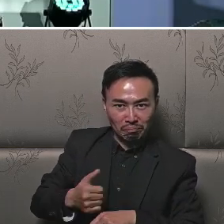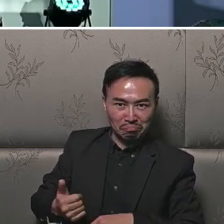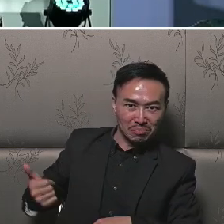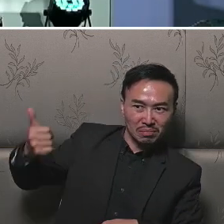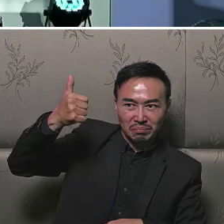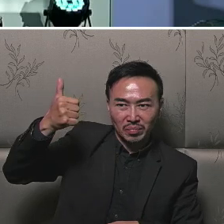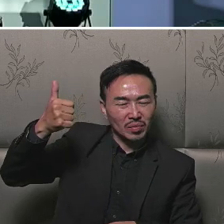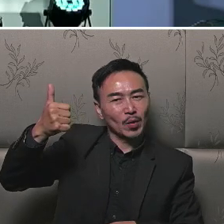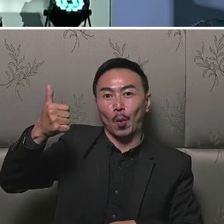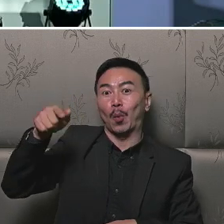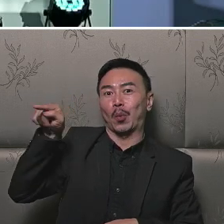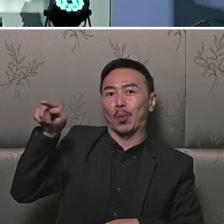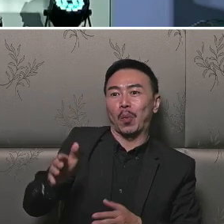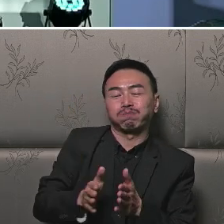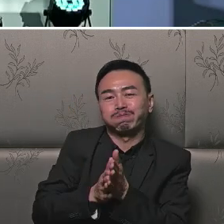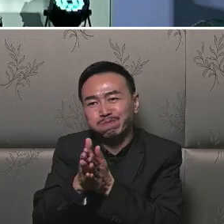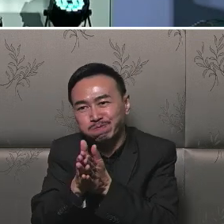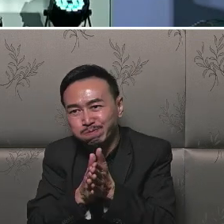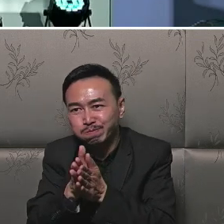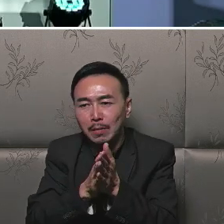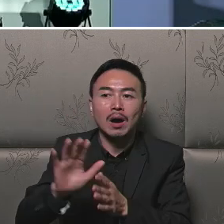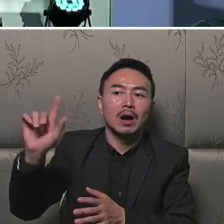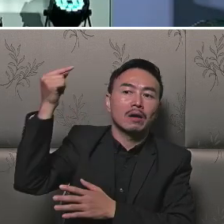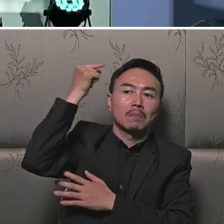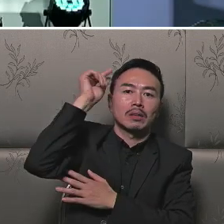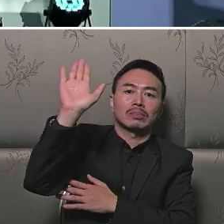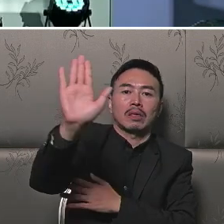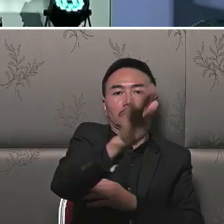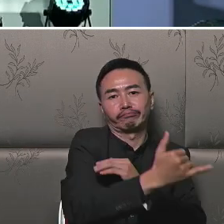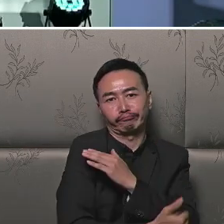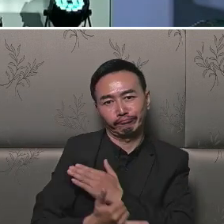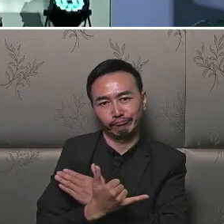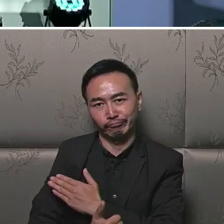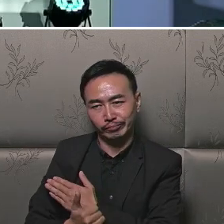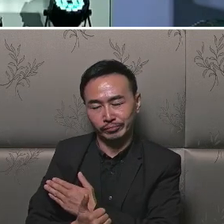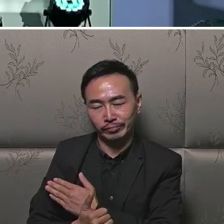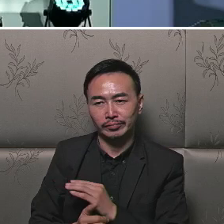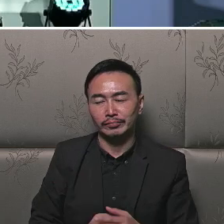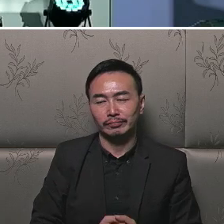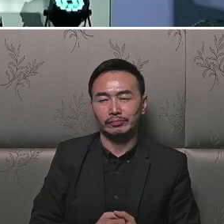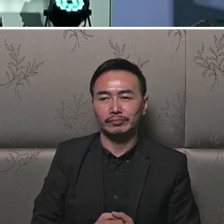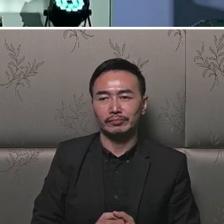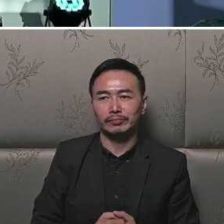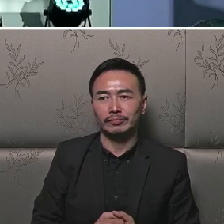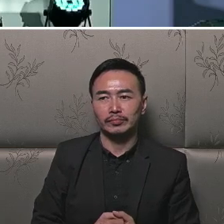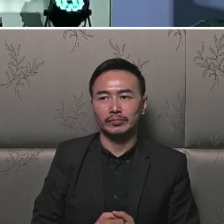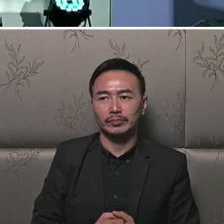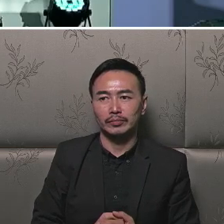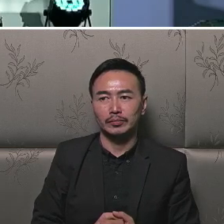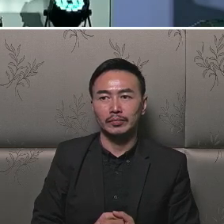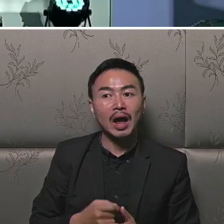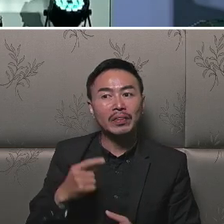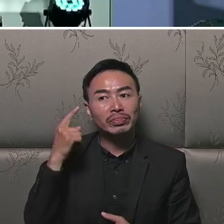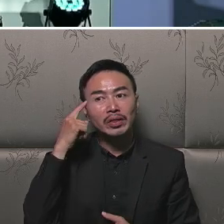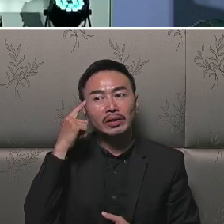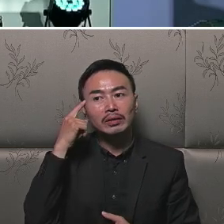many governments are looking at the situation domestically and the challenges they have there and trying